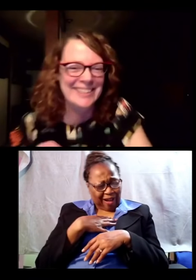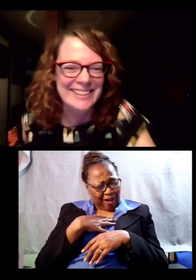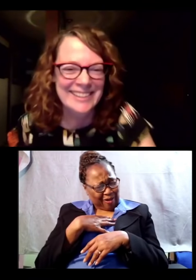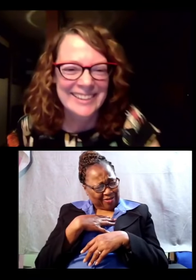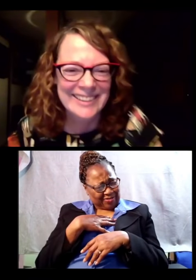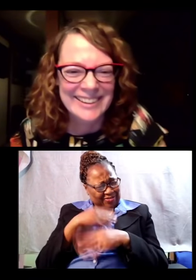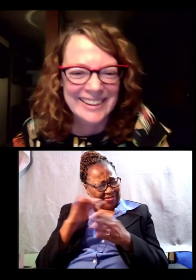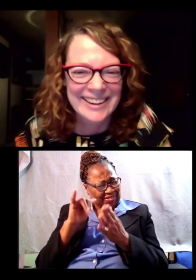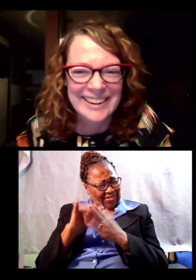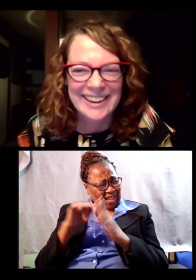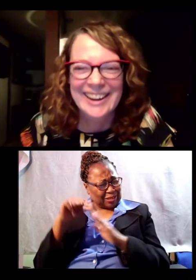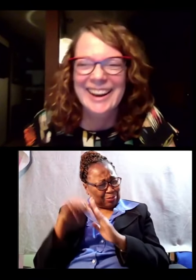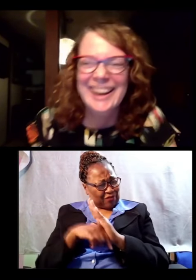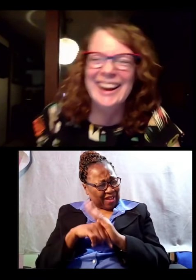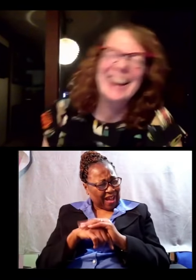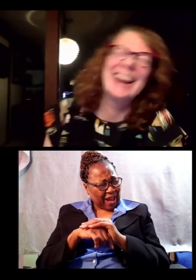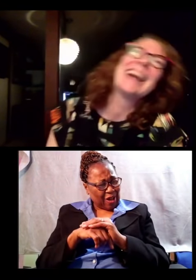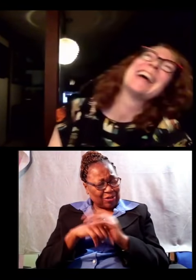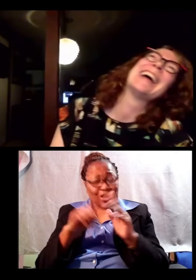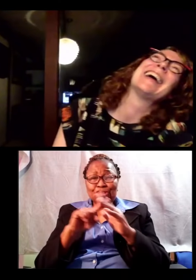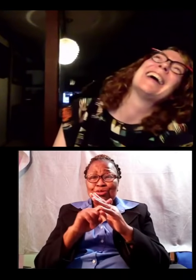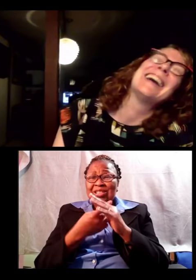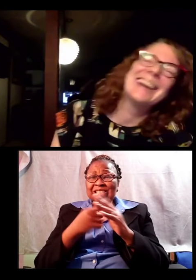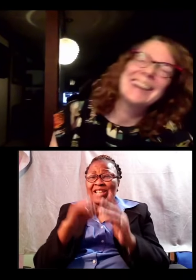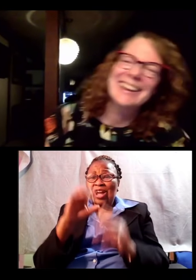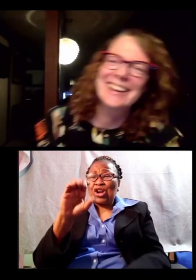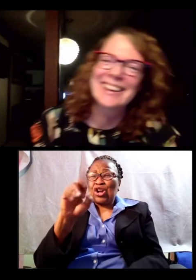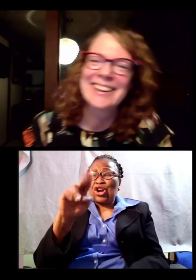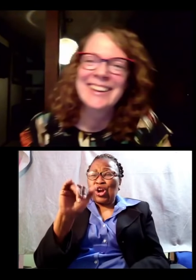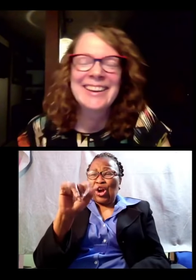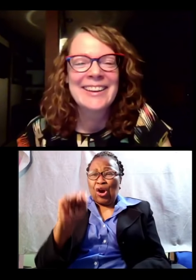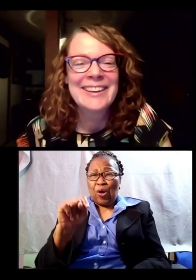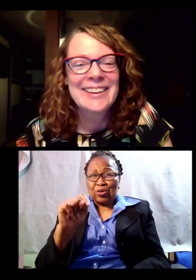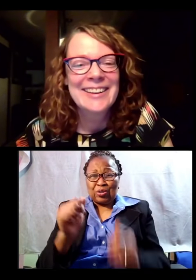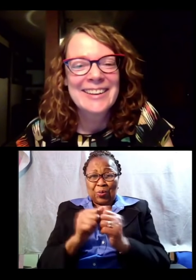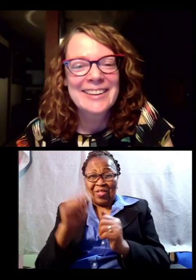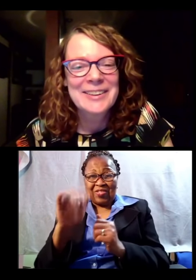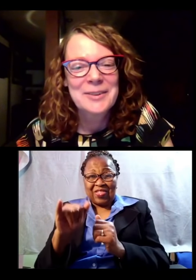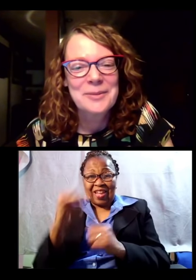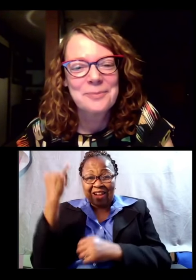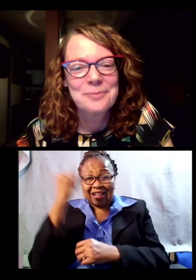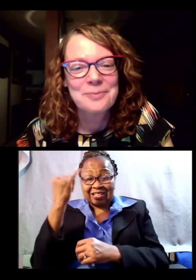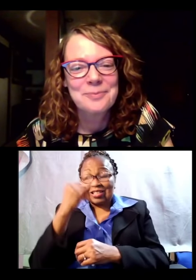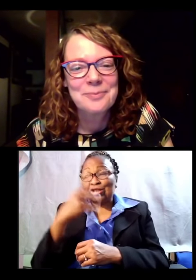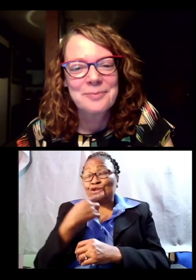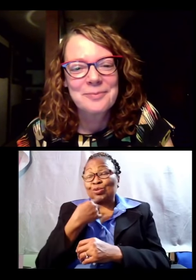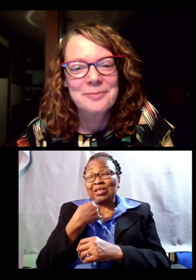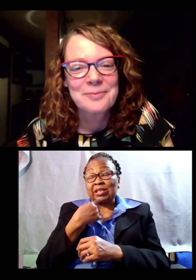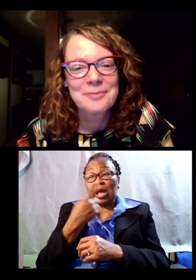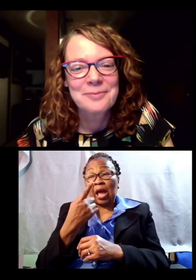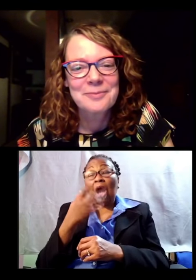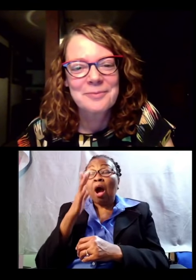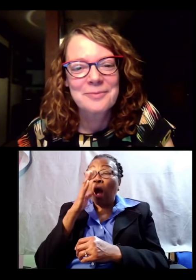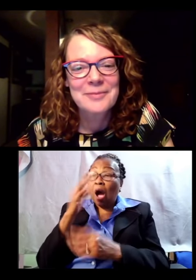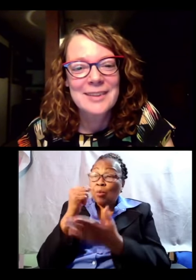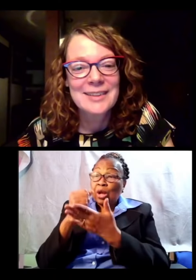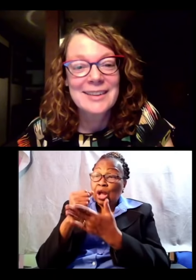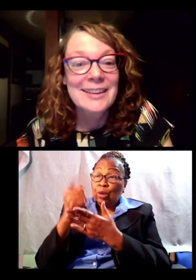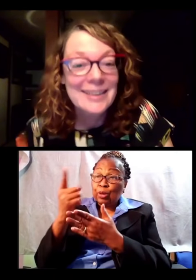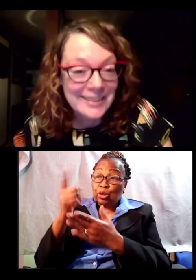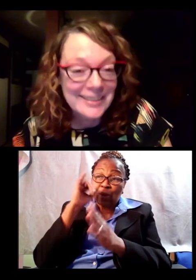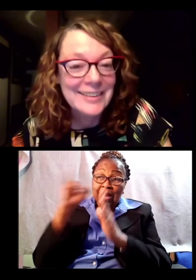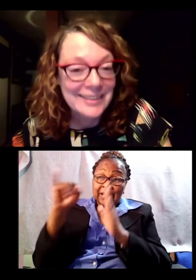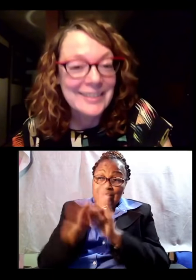I think you can start a cult around that very idea. You can say to each of your cult members, I will help you identify the